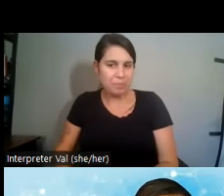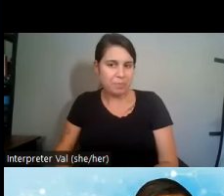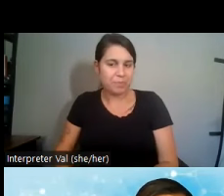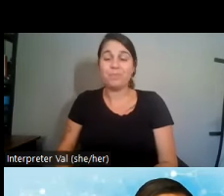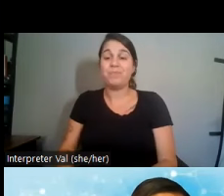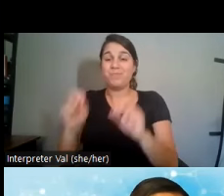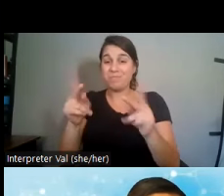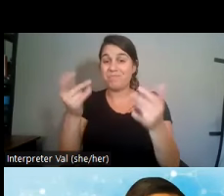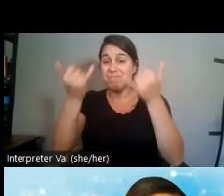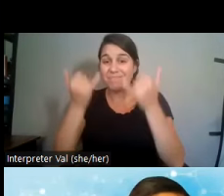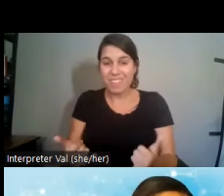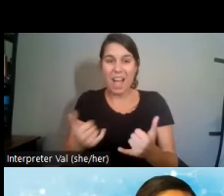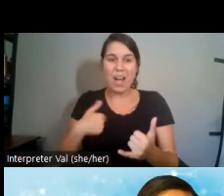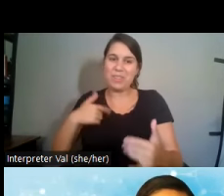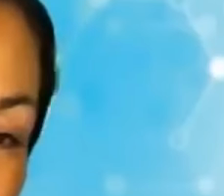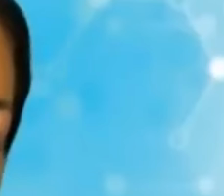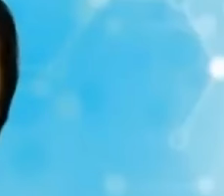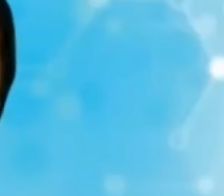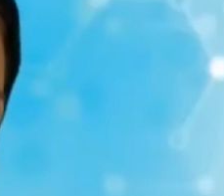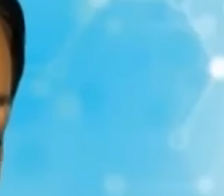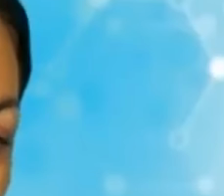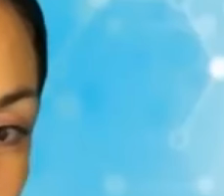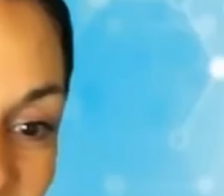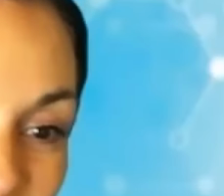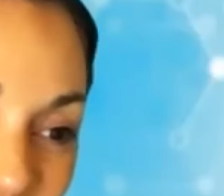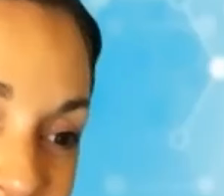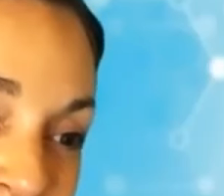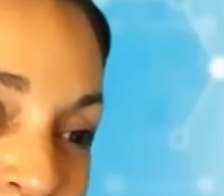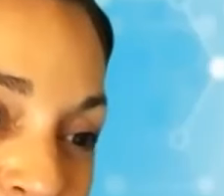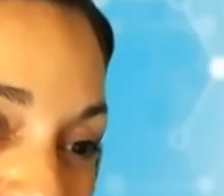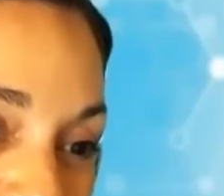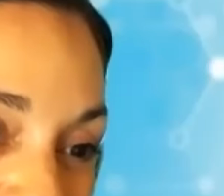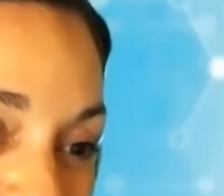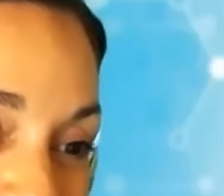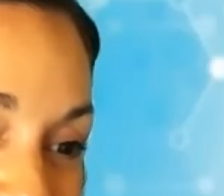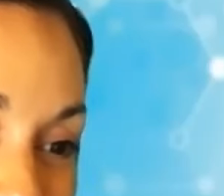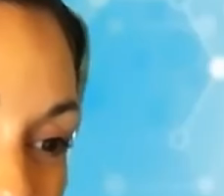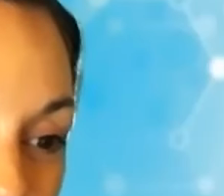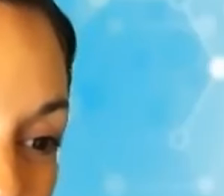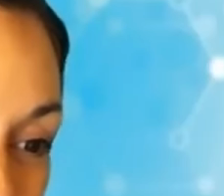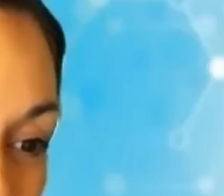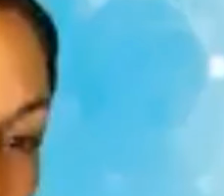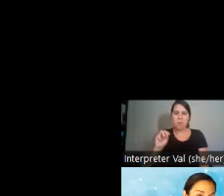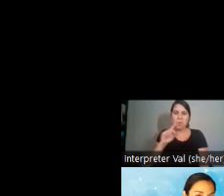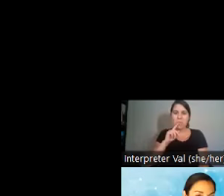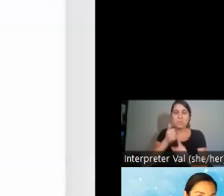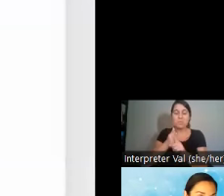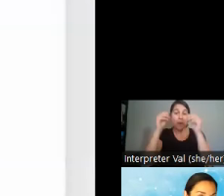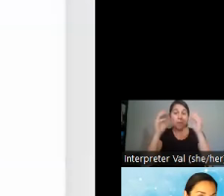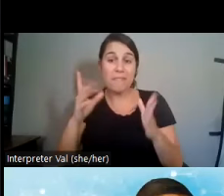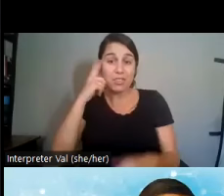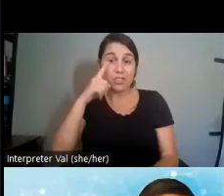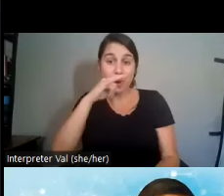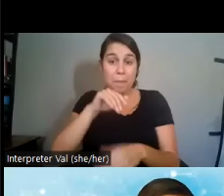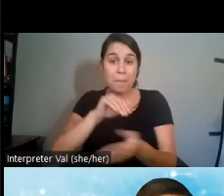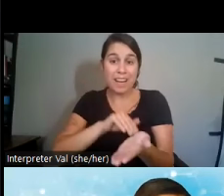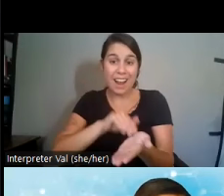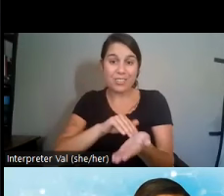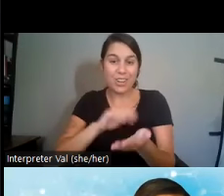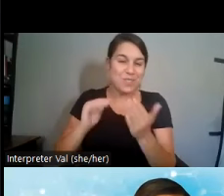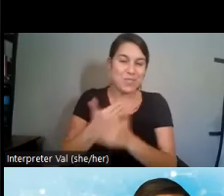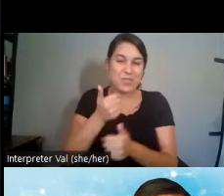to, with excitement, turn it over to introduce Dr. Dennis Kuo, who is a professor of pediatrics and our new chief